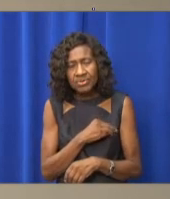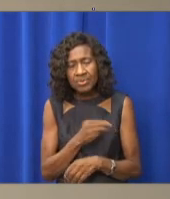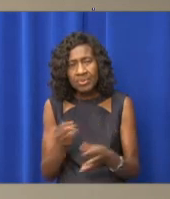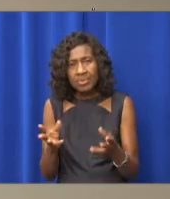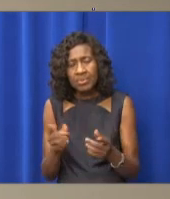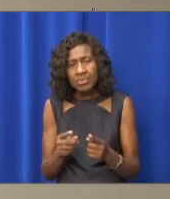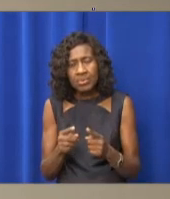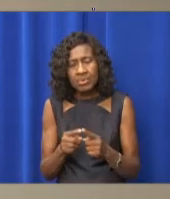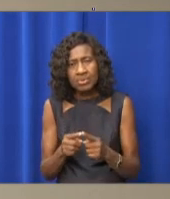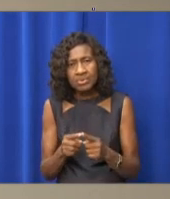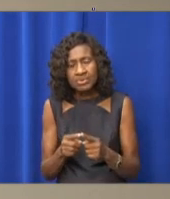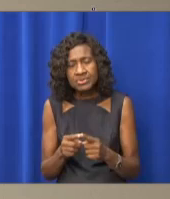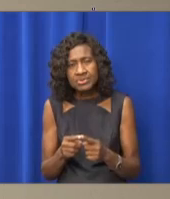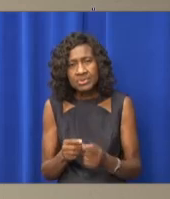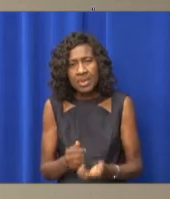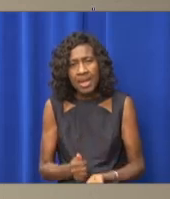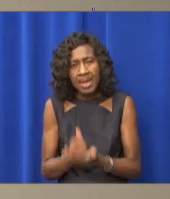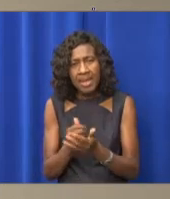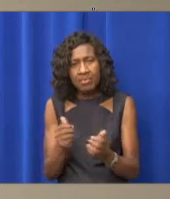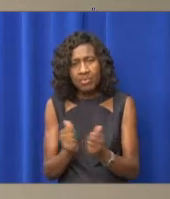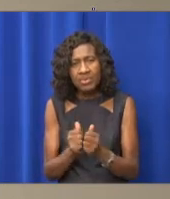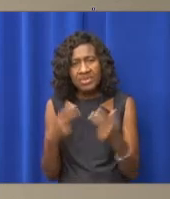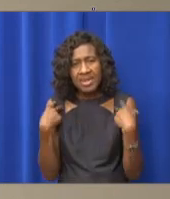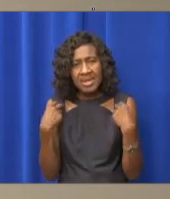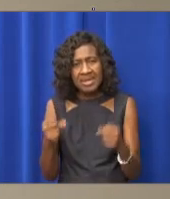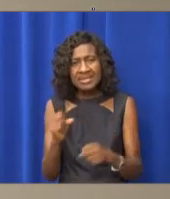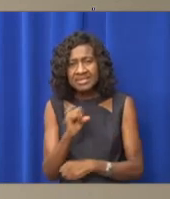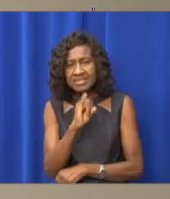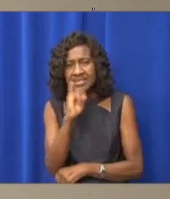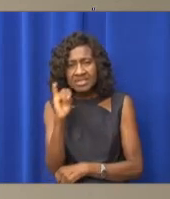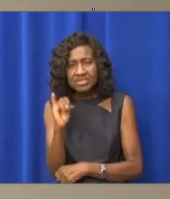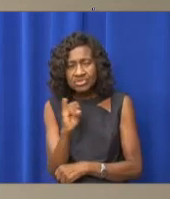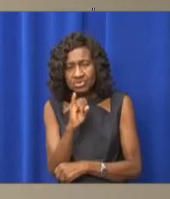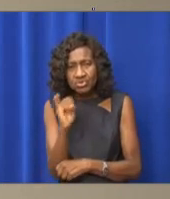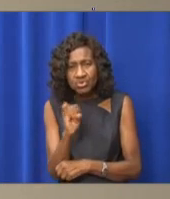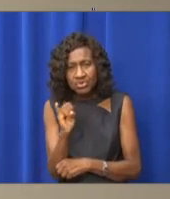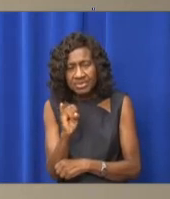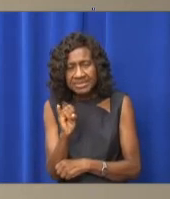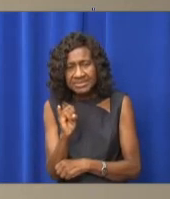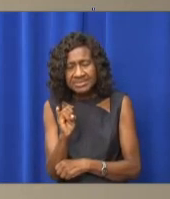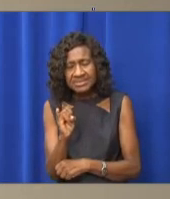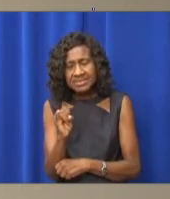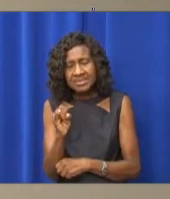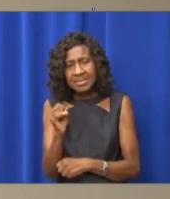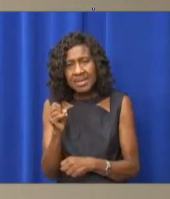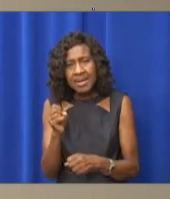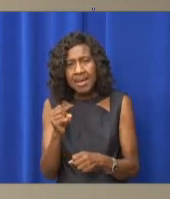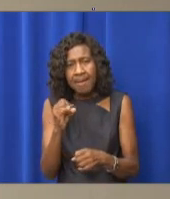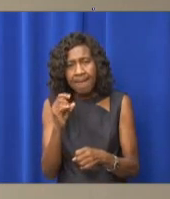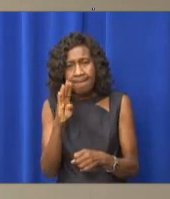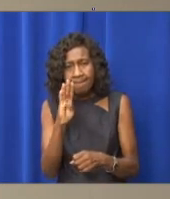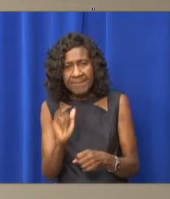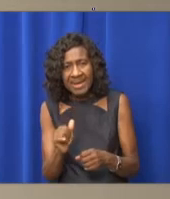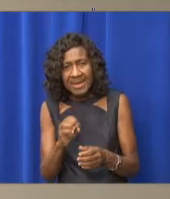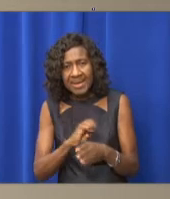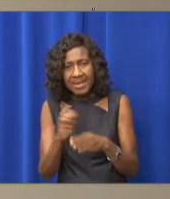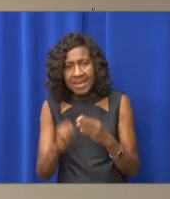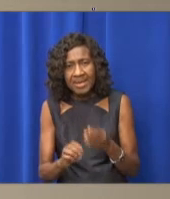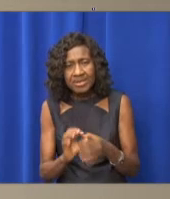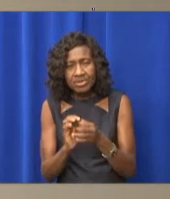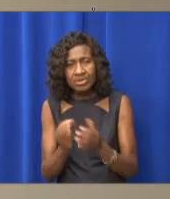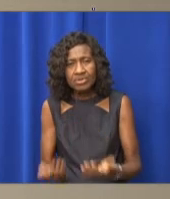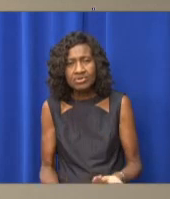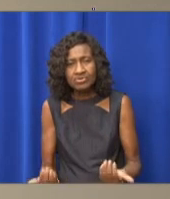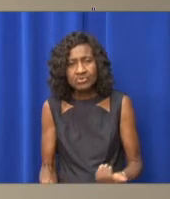assistance with health insurance premiums for qualified persons. By the end of today, an application form and